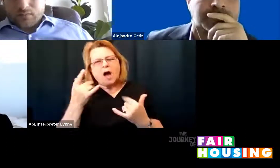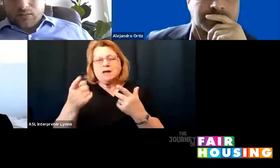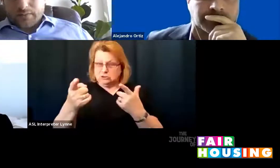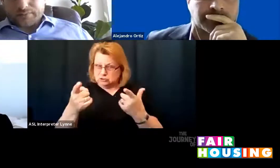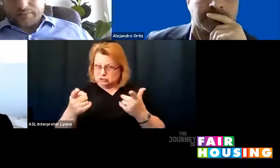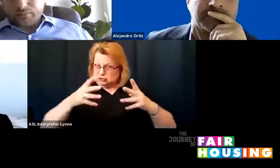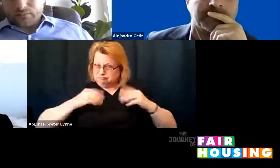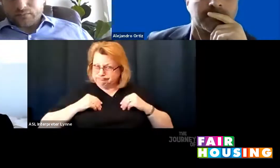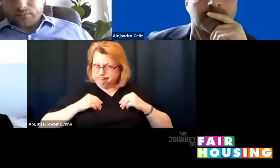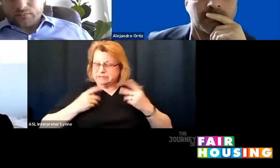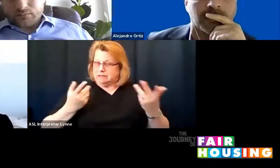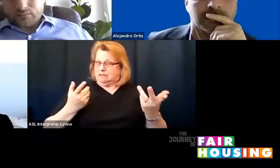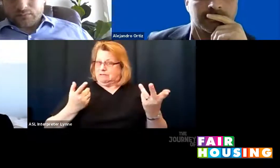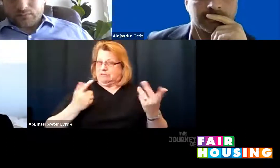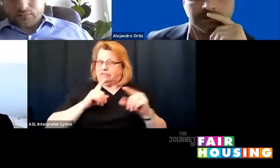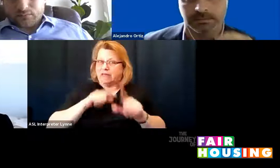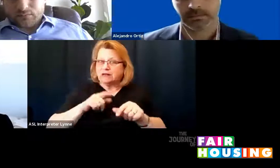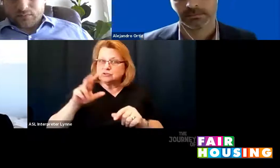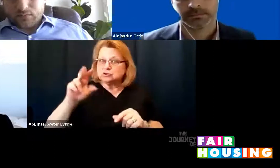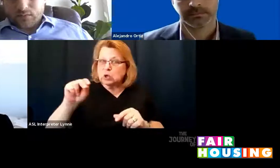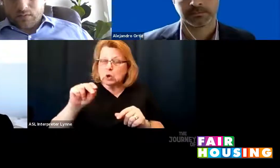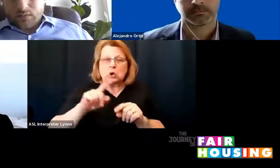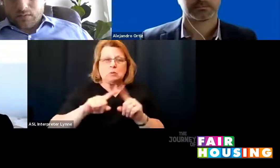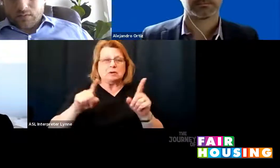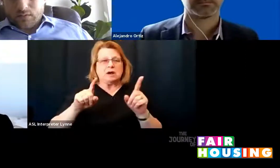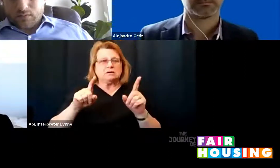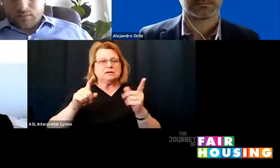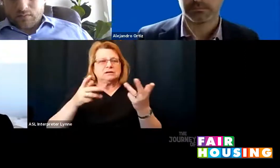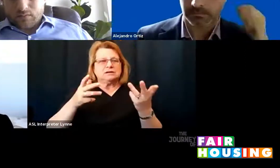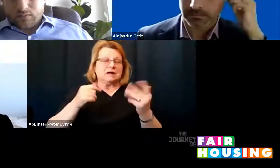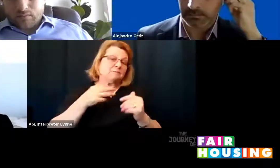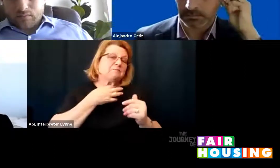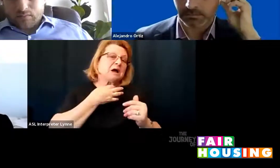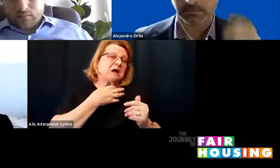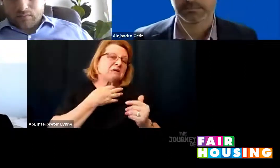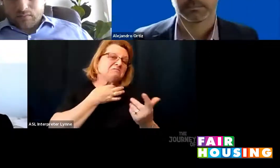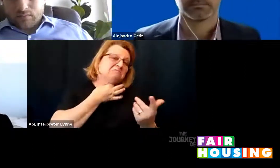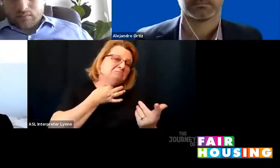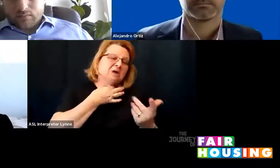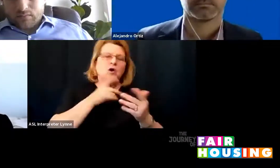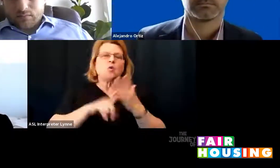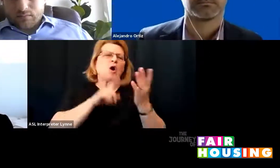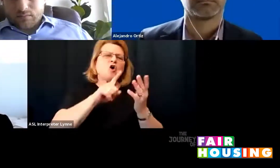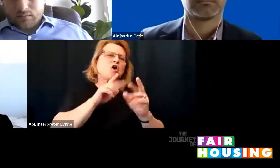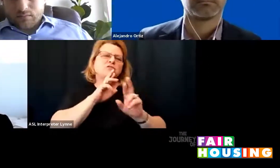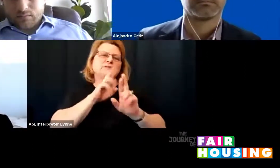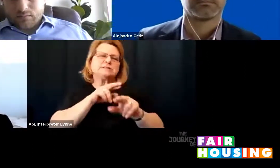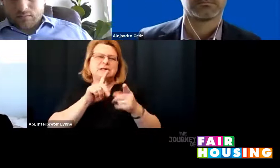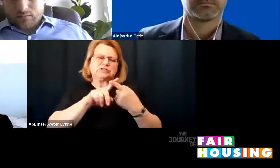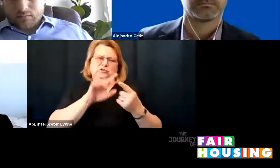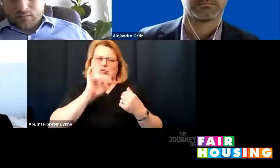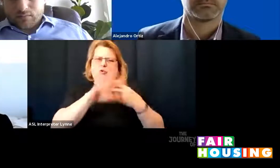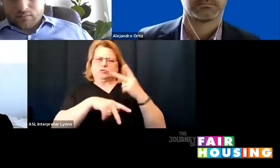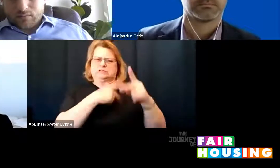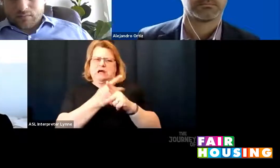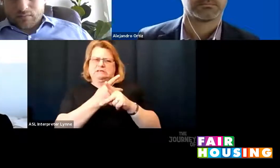the answer is no, but I will turn to you all to see kind of, you know, what are the responses to those types